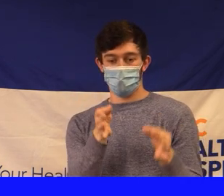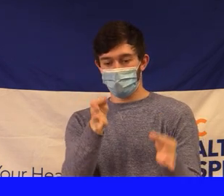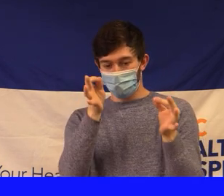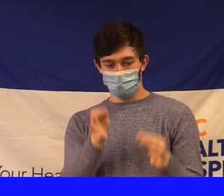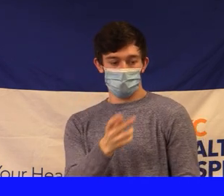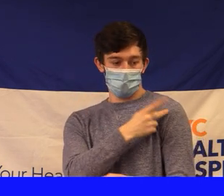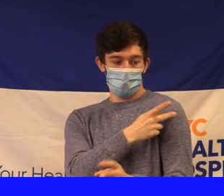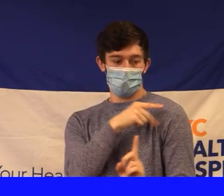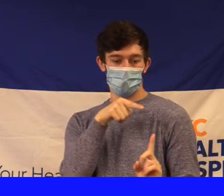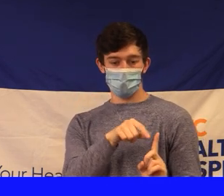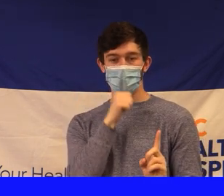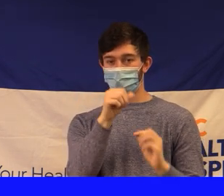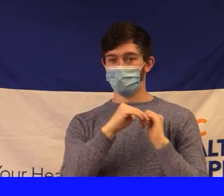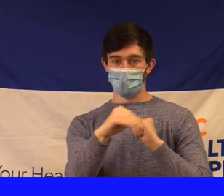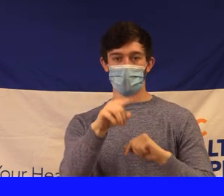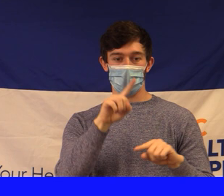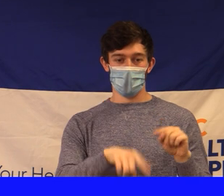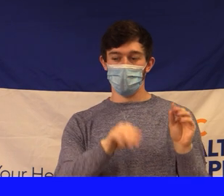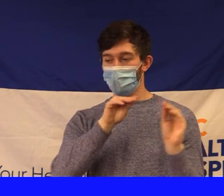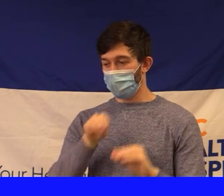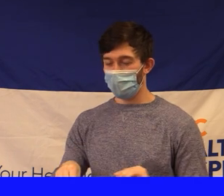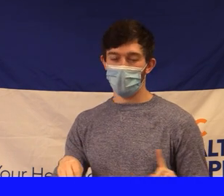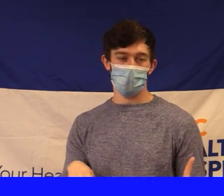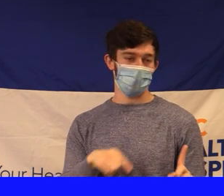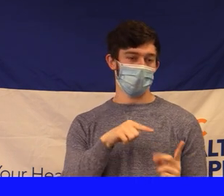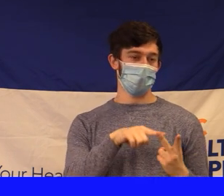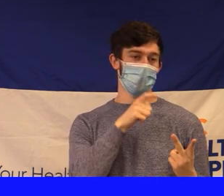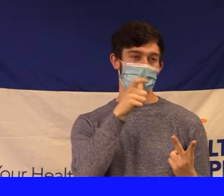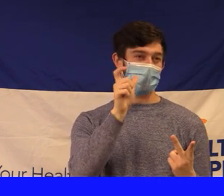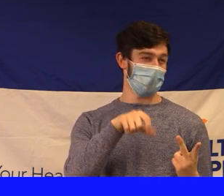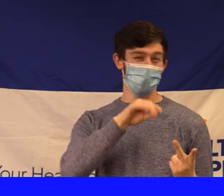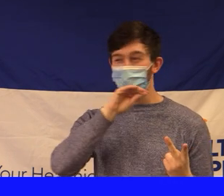is either not stable to move, does not need to move,